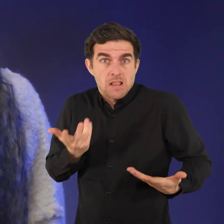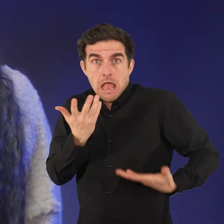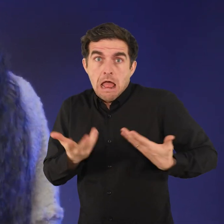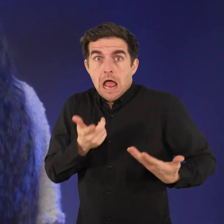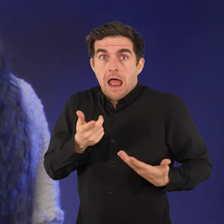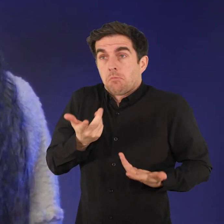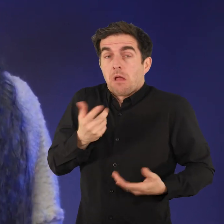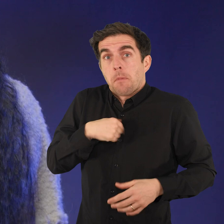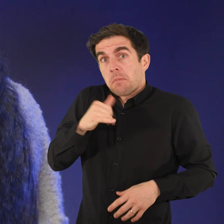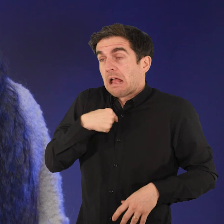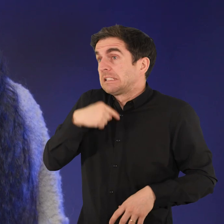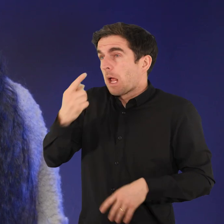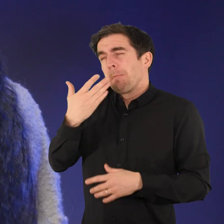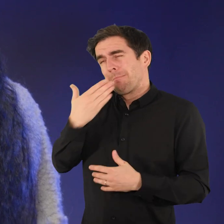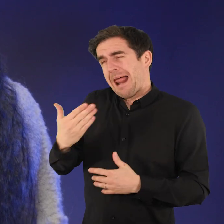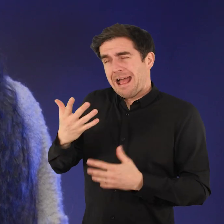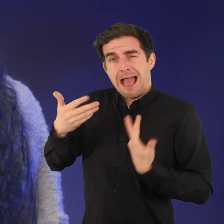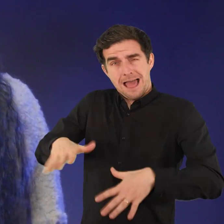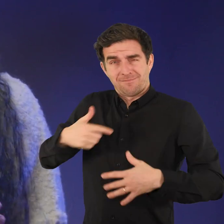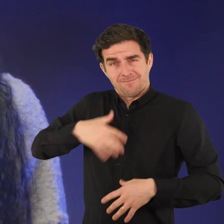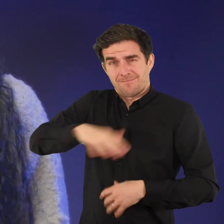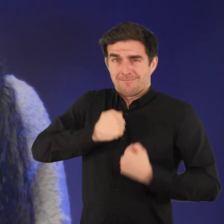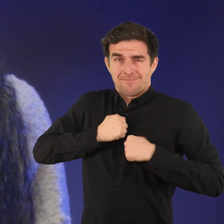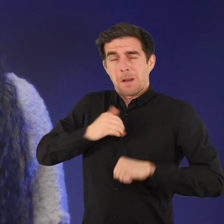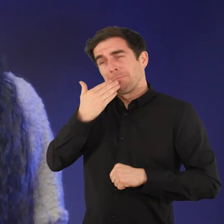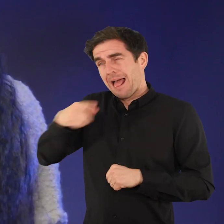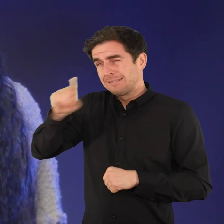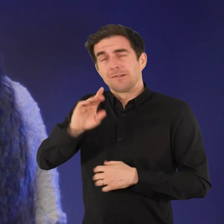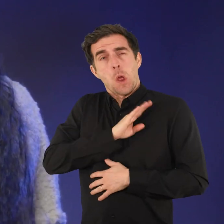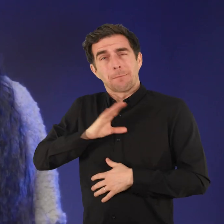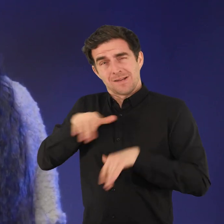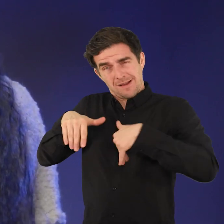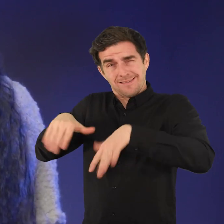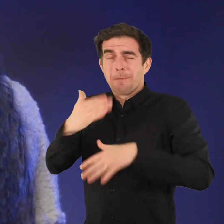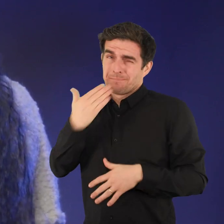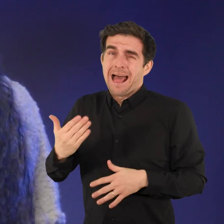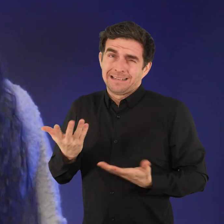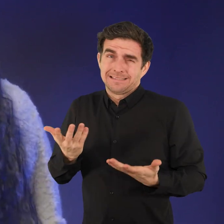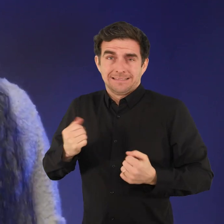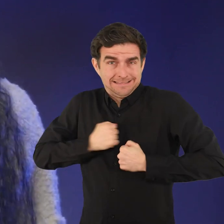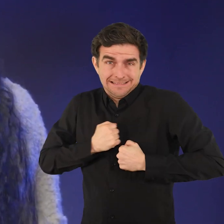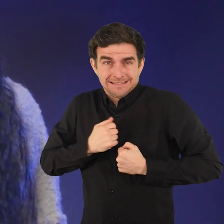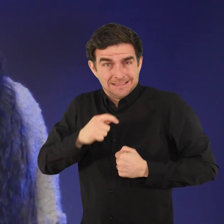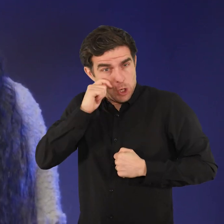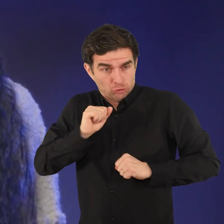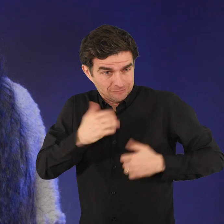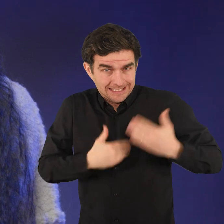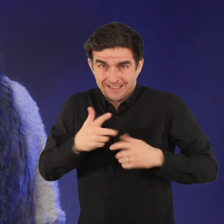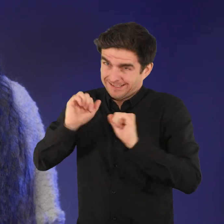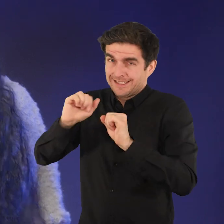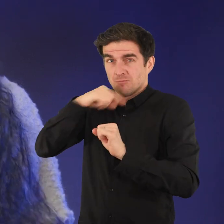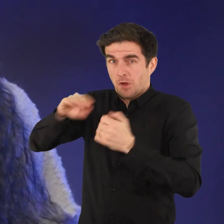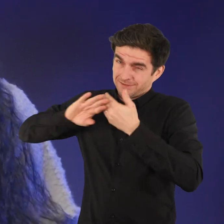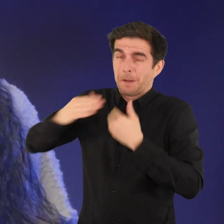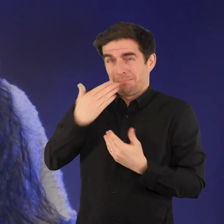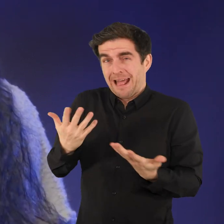like, oh, leave our land, or take your troops away from Ukraine, stop doing what you're doing,